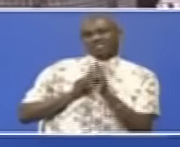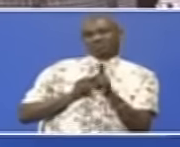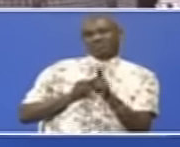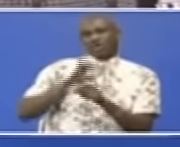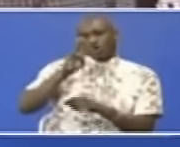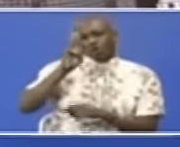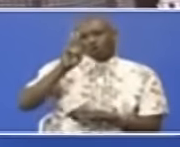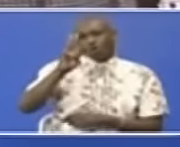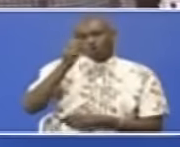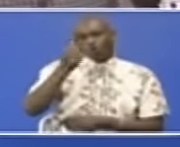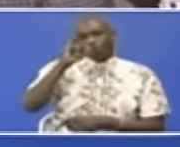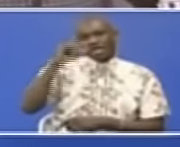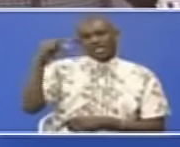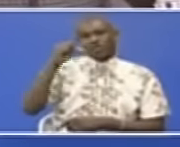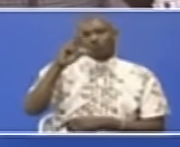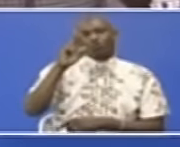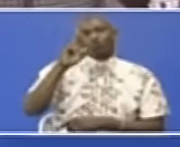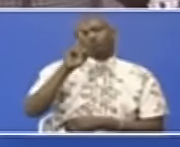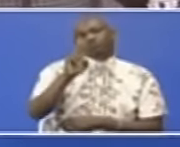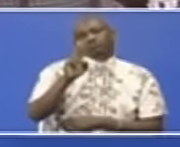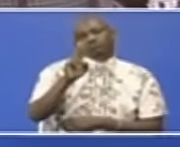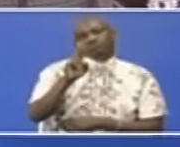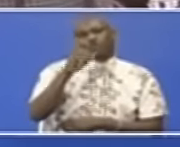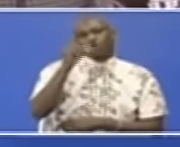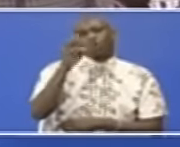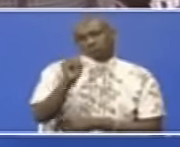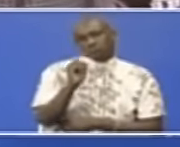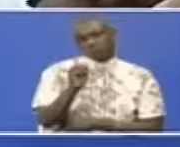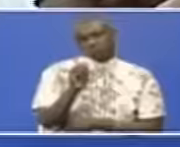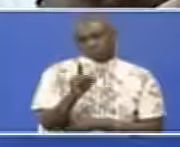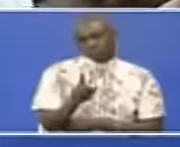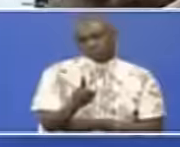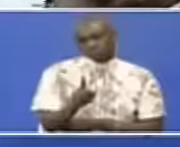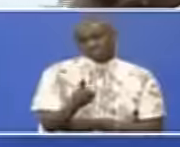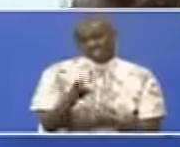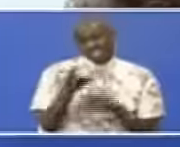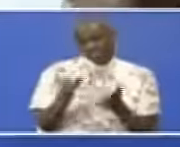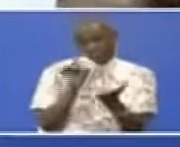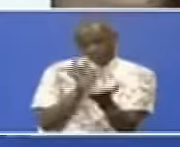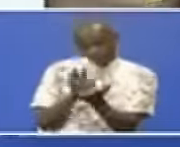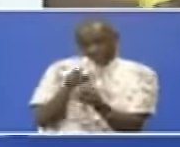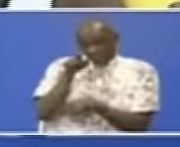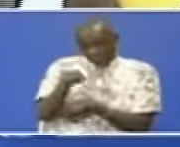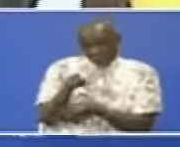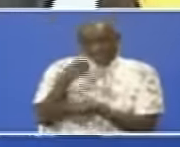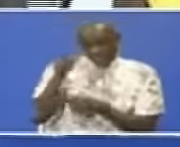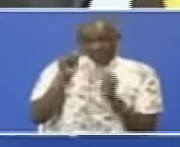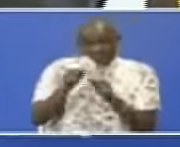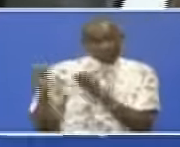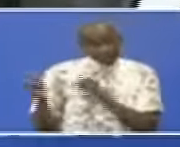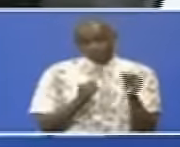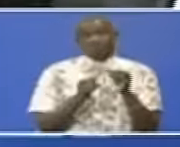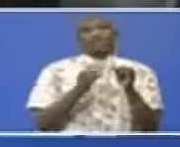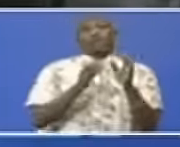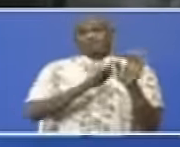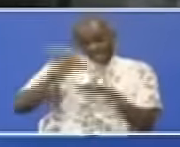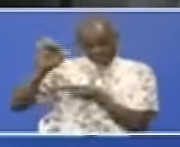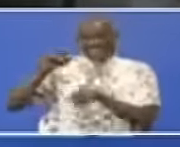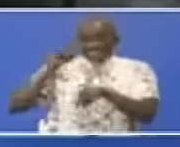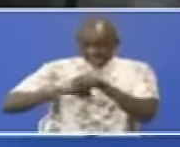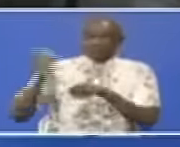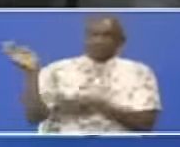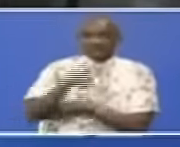seems if you don't act fast, it will be Waiguru Dome. The impeachment motion is set to be introduced in Parliament once it